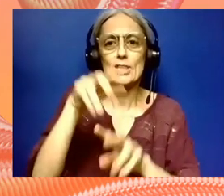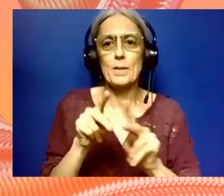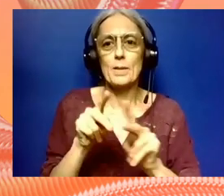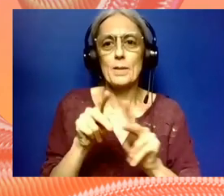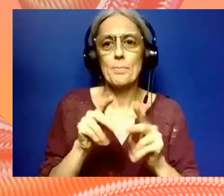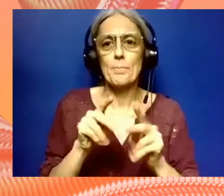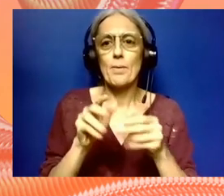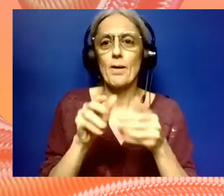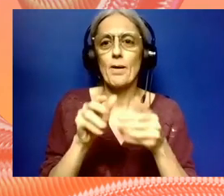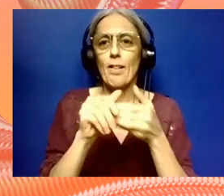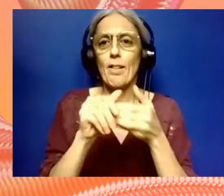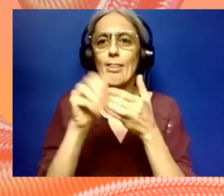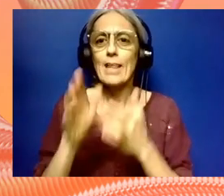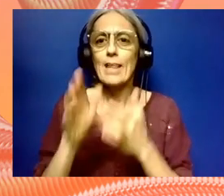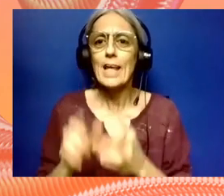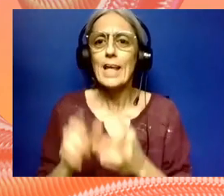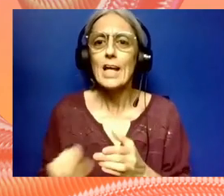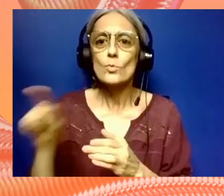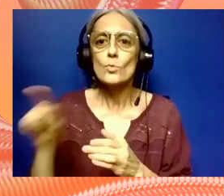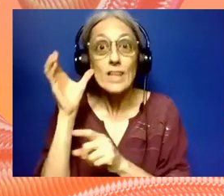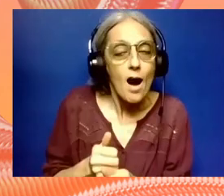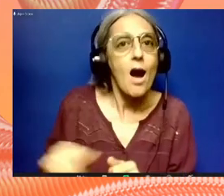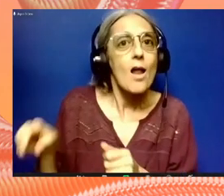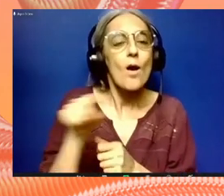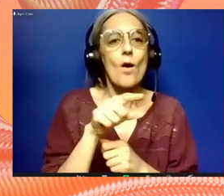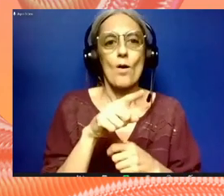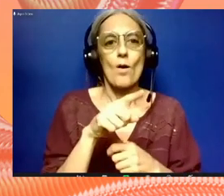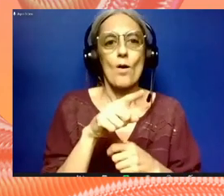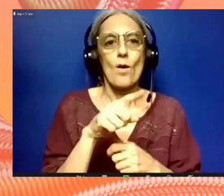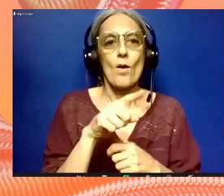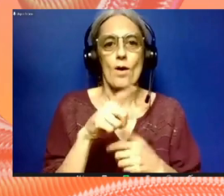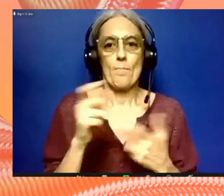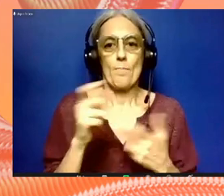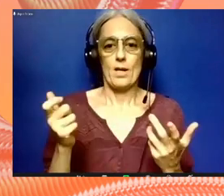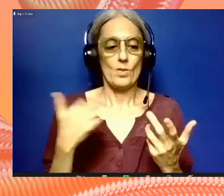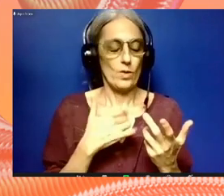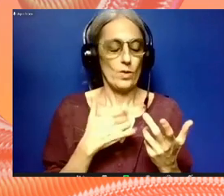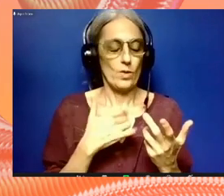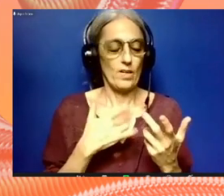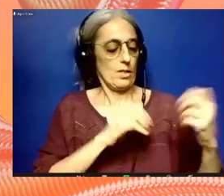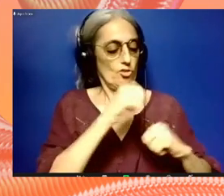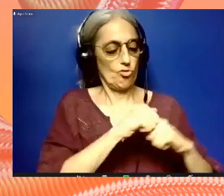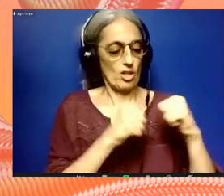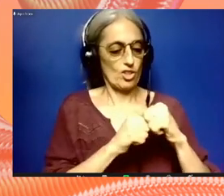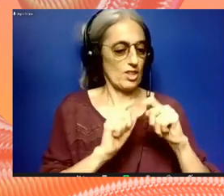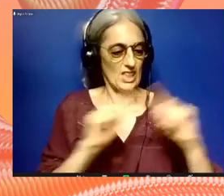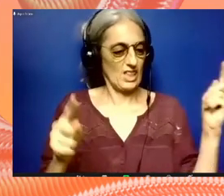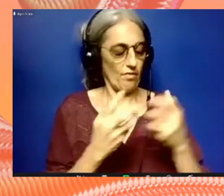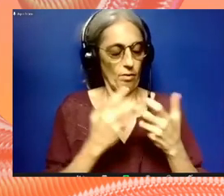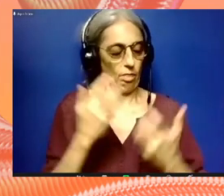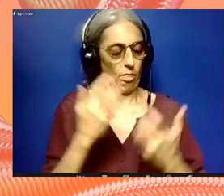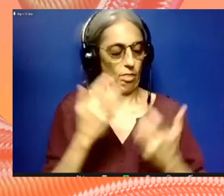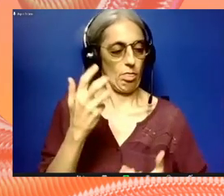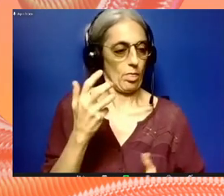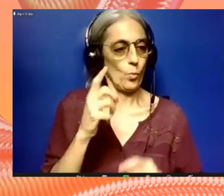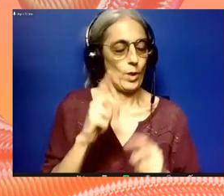original instruction that many of us have been so displaced, we can't even hear it. And so that lack of belonging